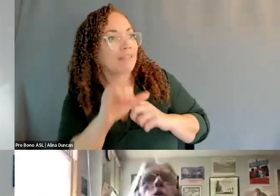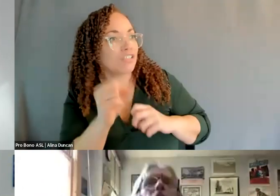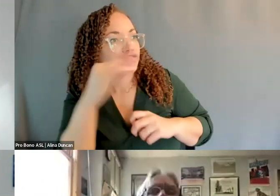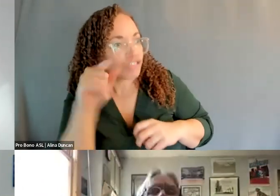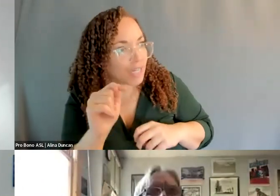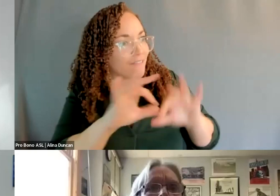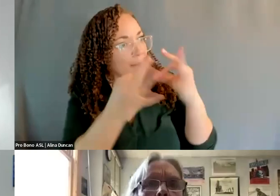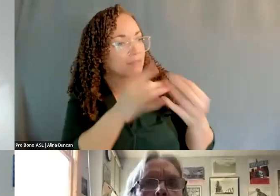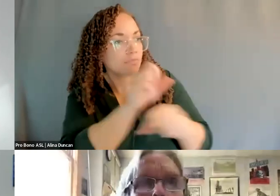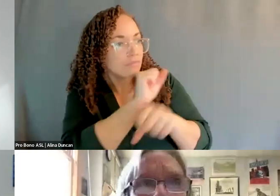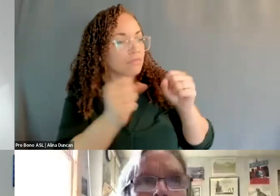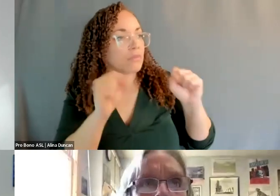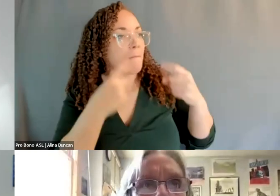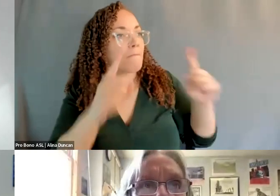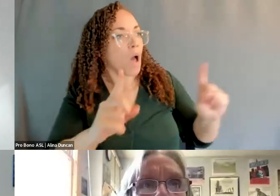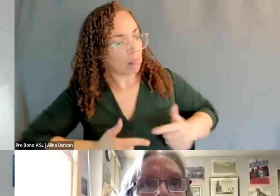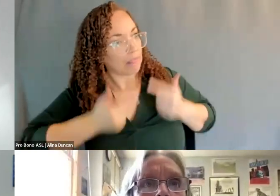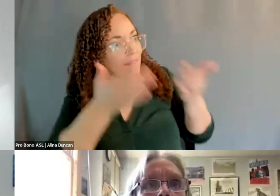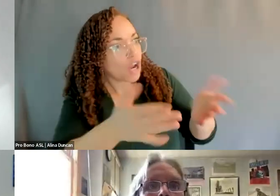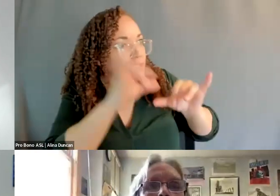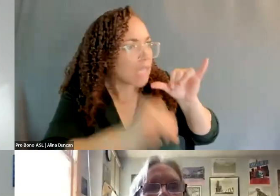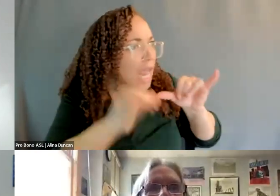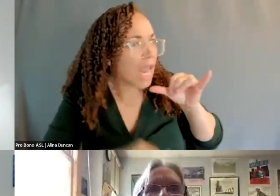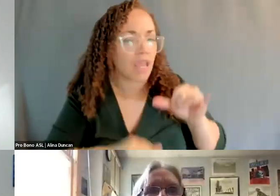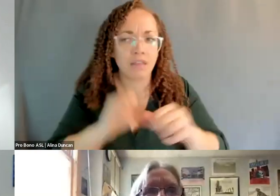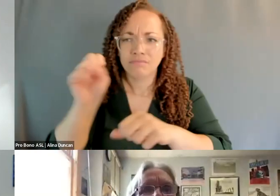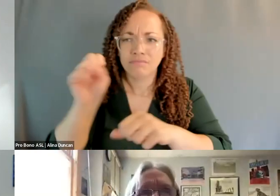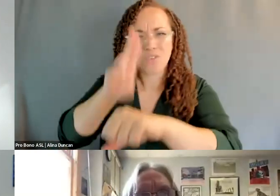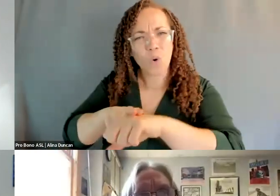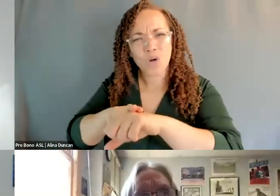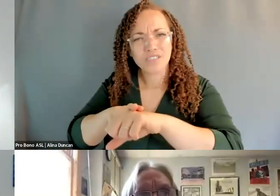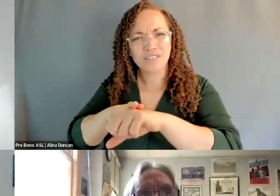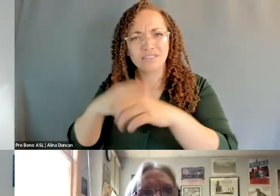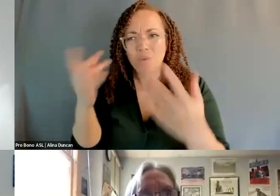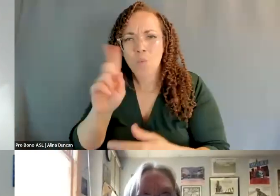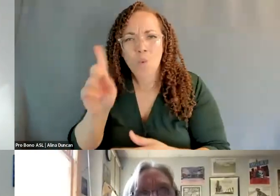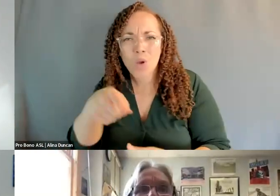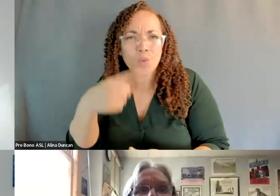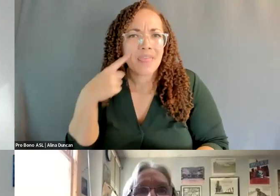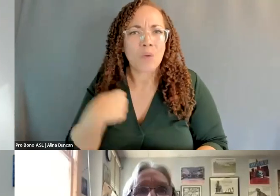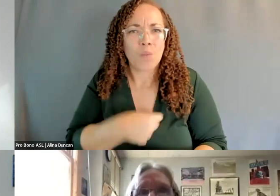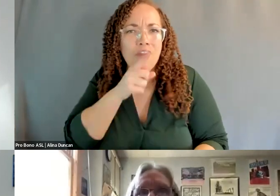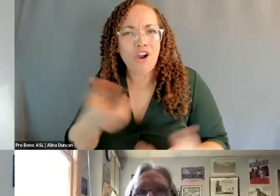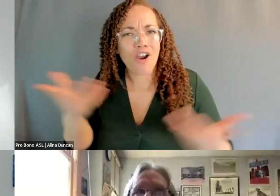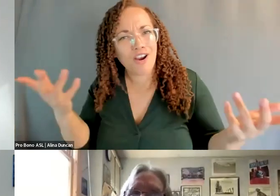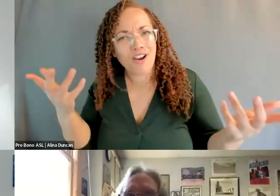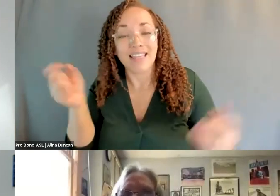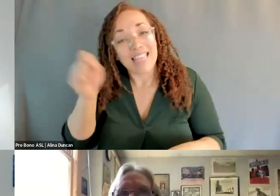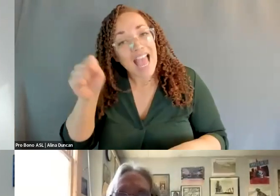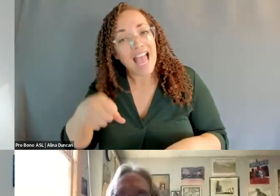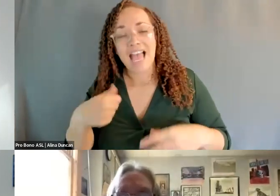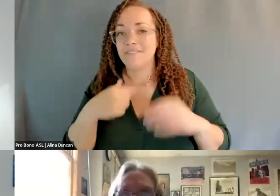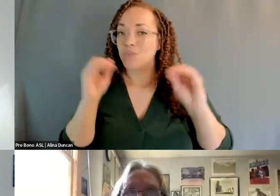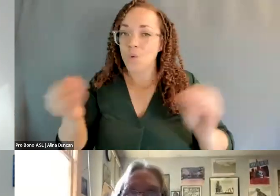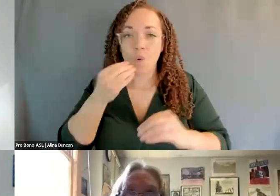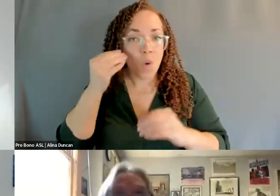there? Of course they do. What do you think we are, idiots? Yeah, I've been homeless and yeah,